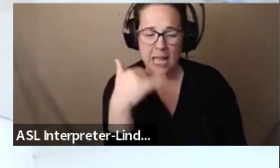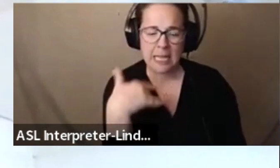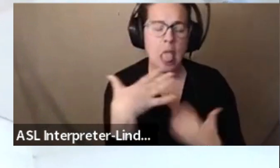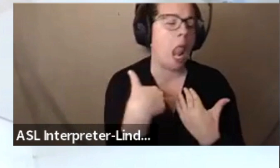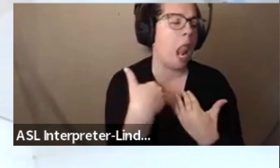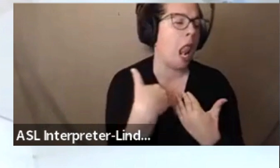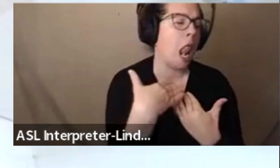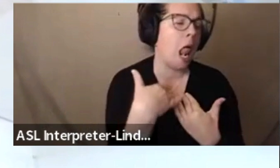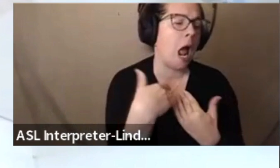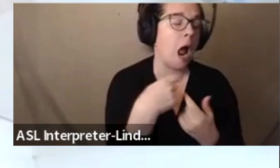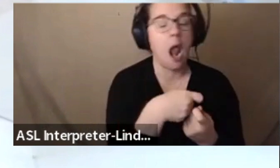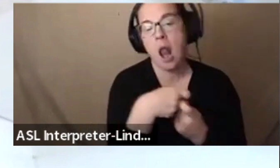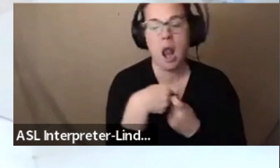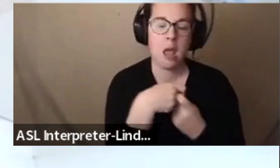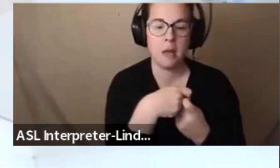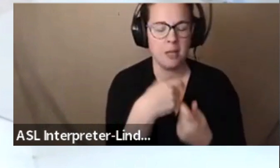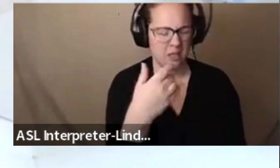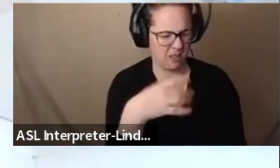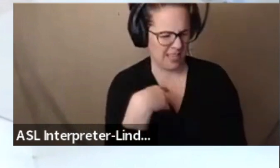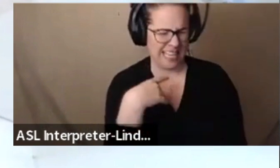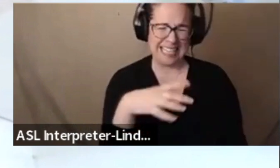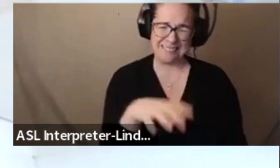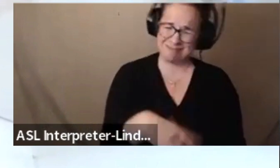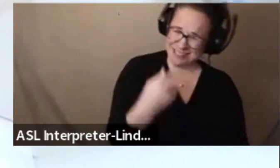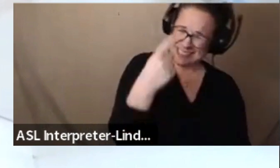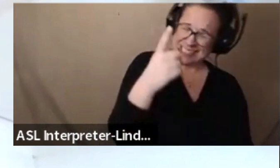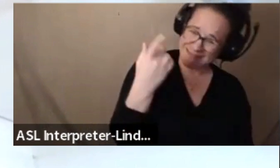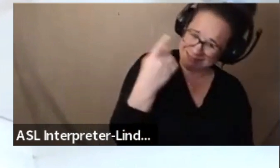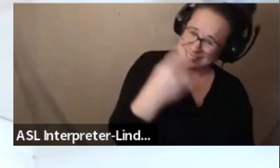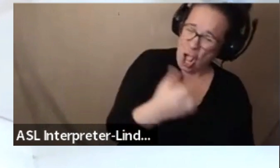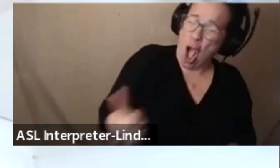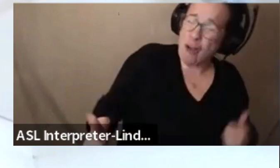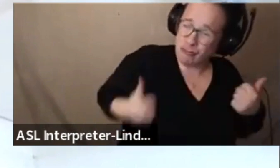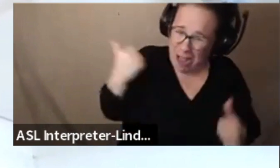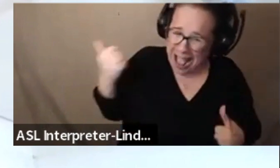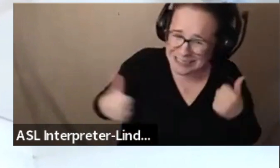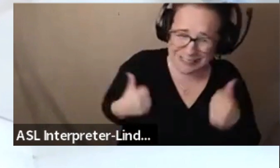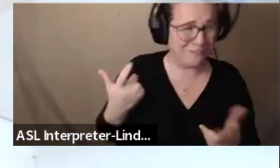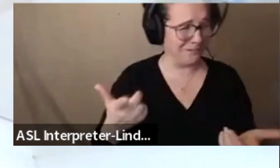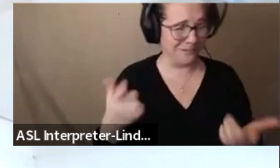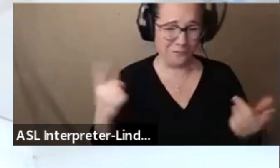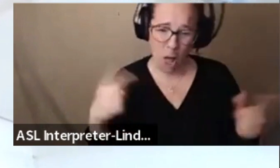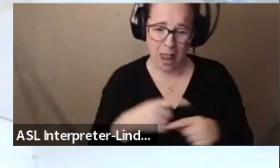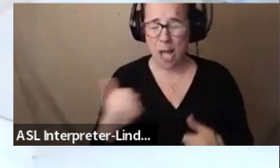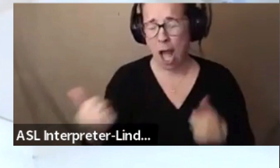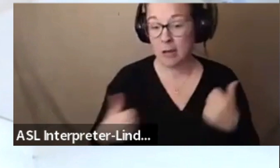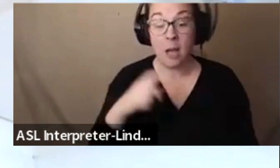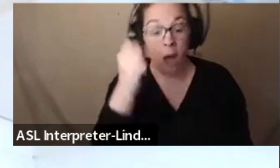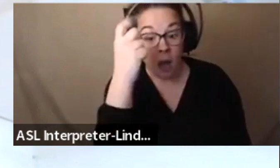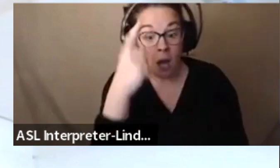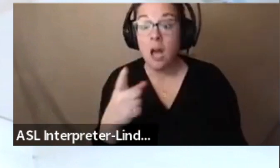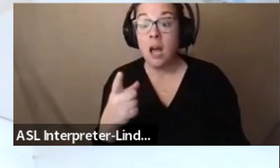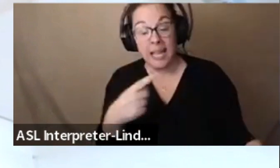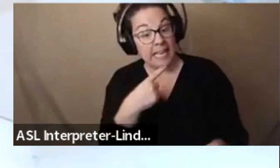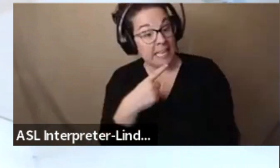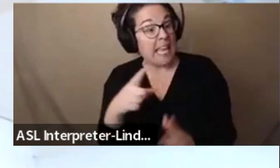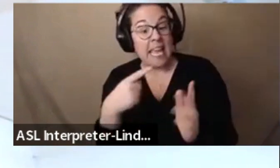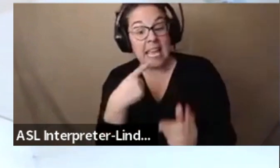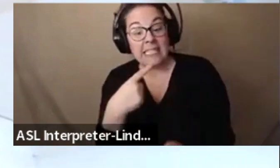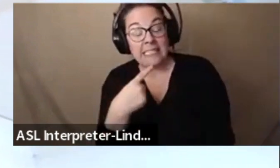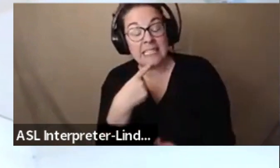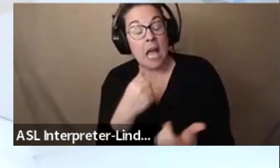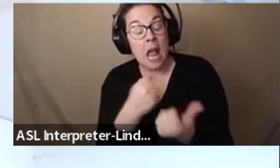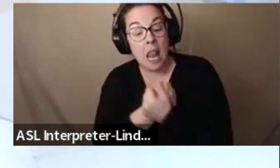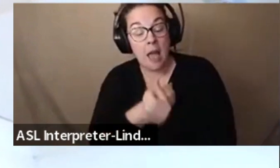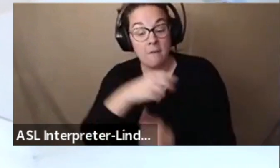why are you so easily swayed? Why are you so aggressive about it when you fall in love with? He makes them fall in love with each other. He